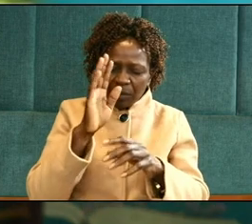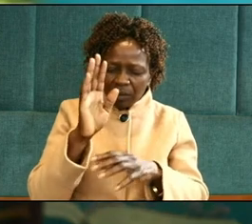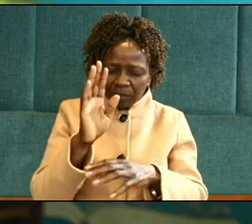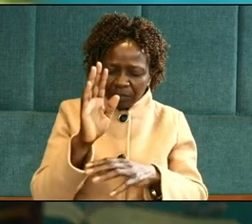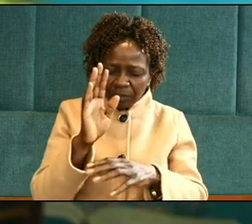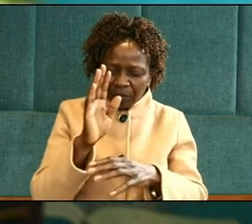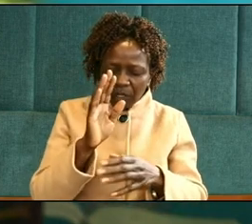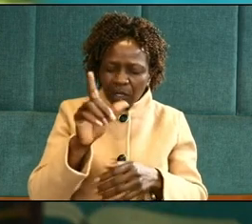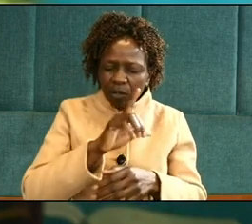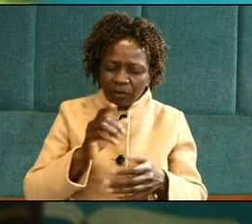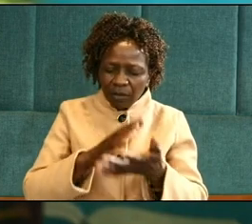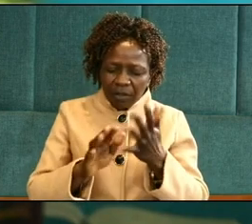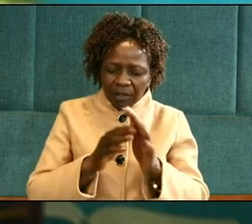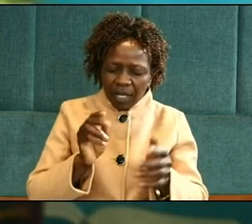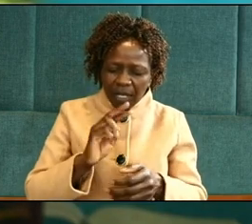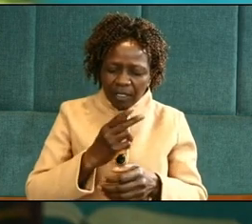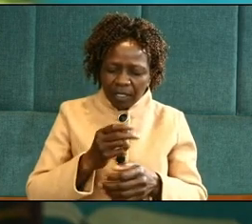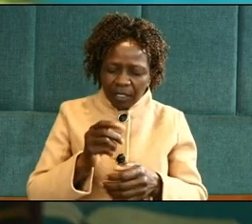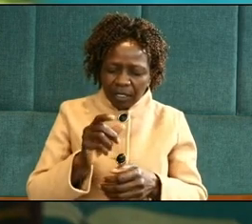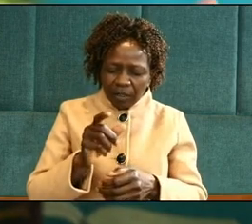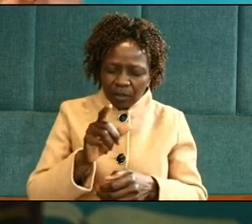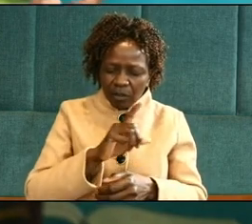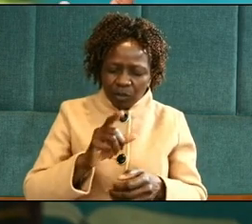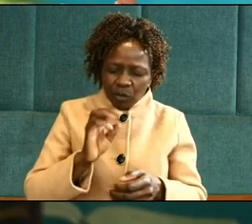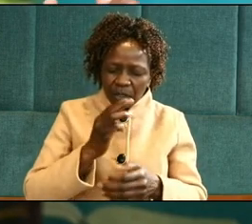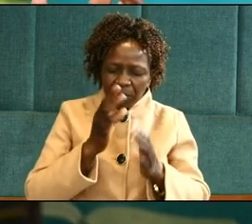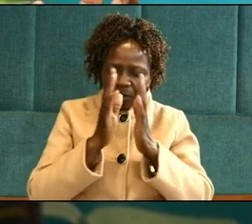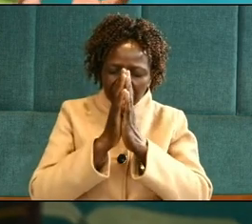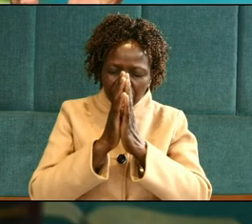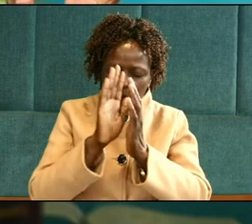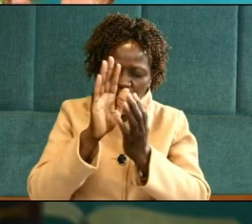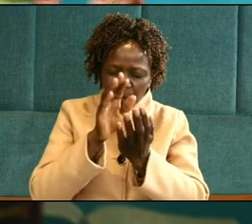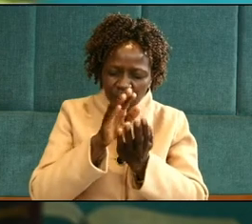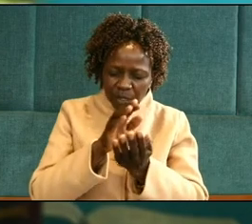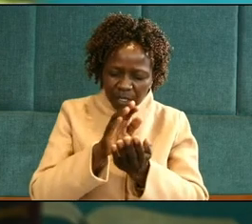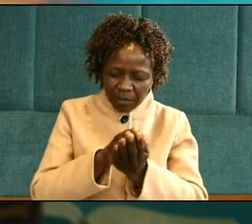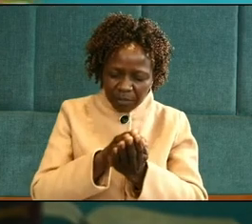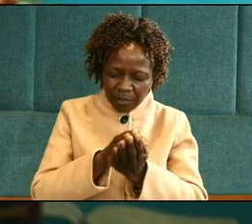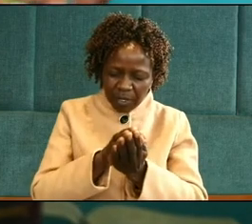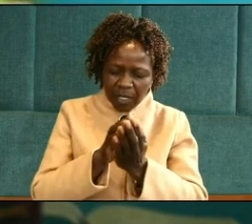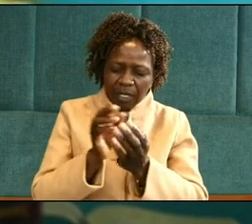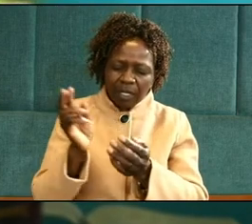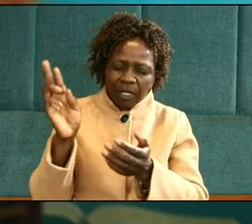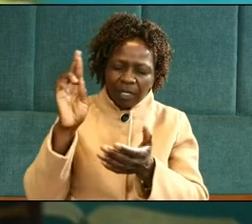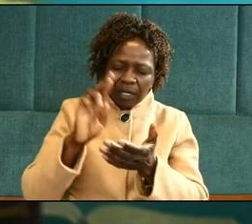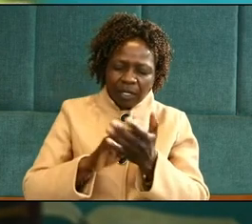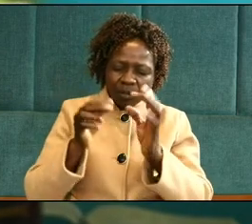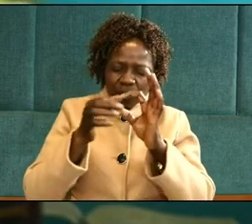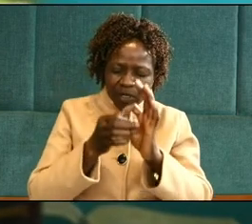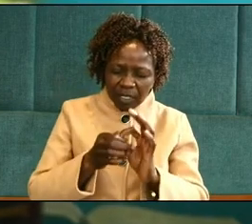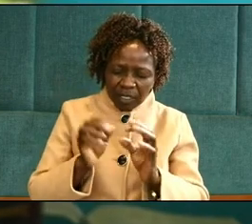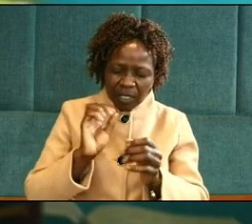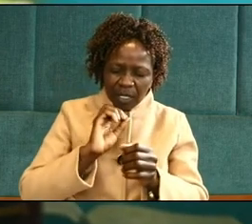forgive us. Also, we pray, Heavenly Father, that may you keep and reunite our bonds of